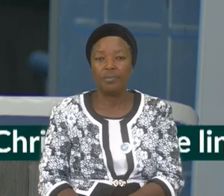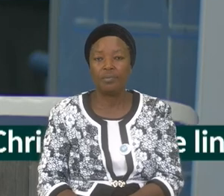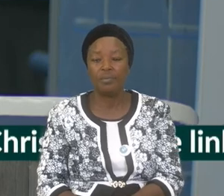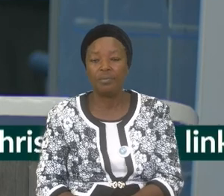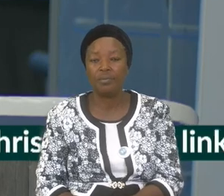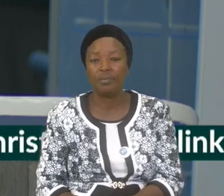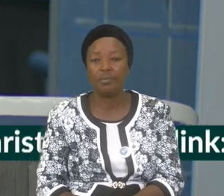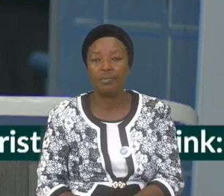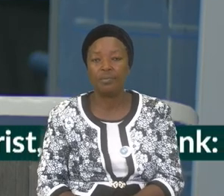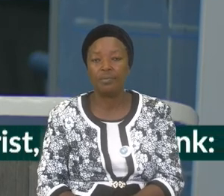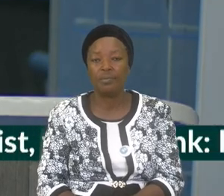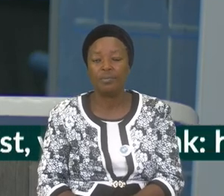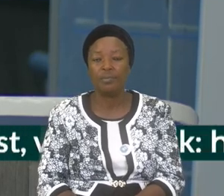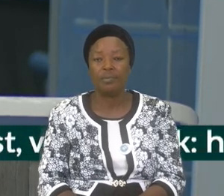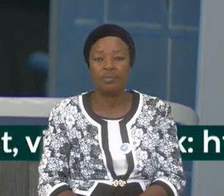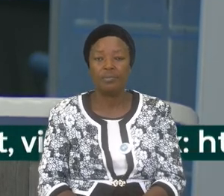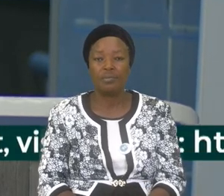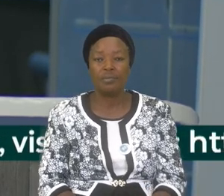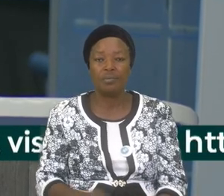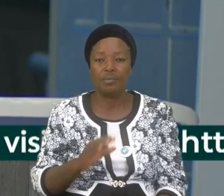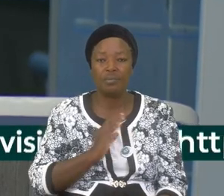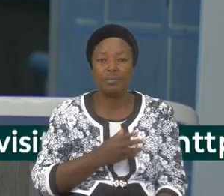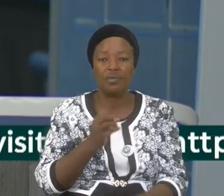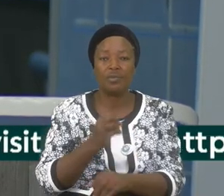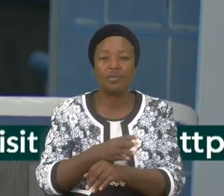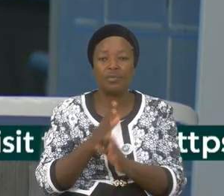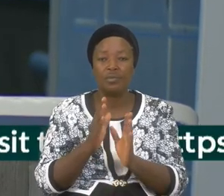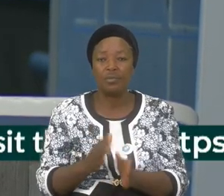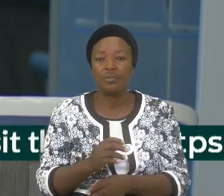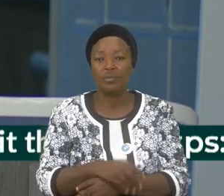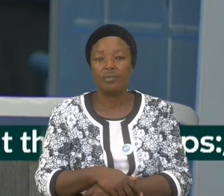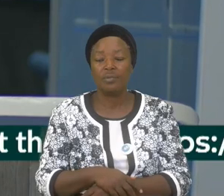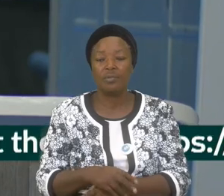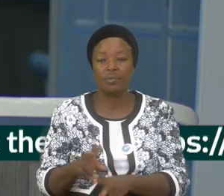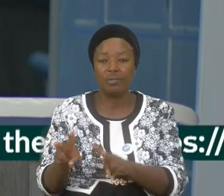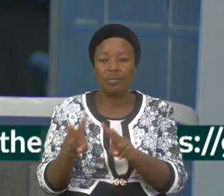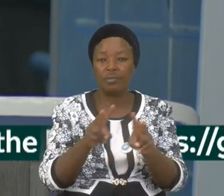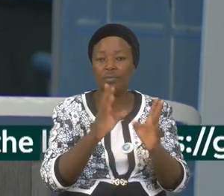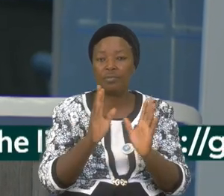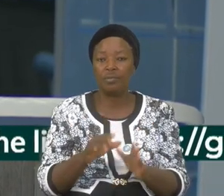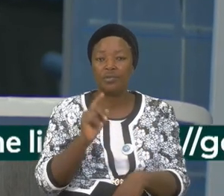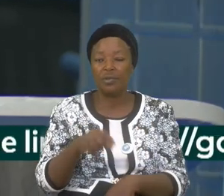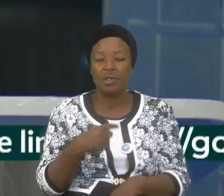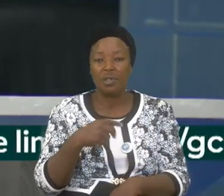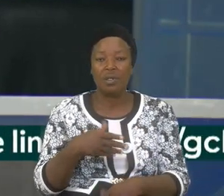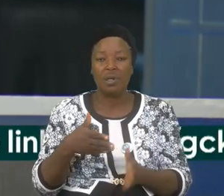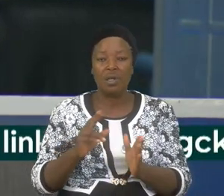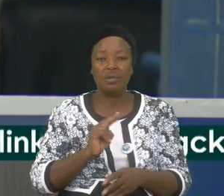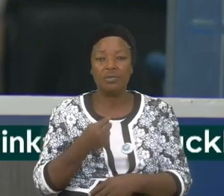supervisors, you can signal to us if you are finished. Those